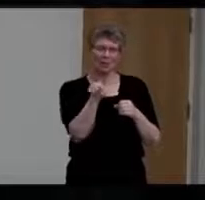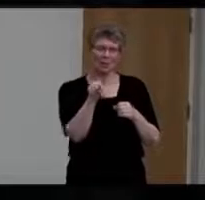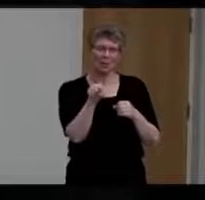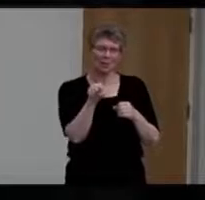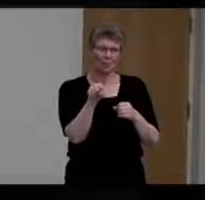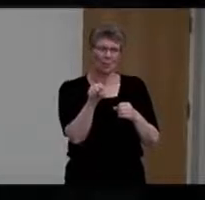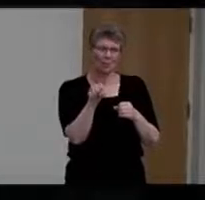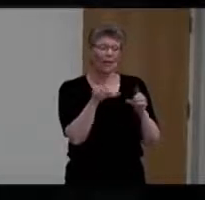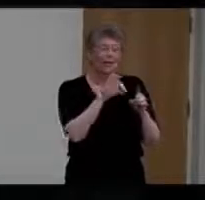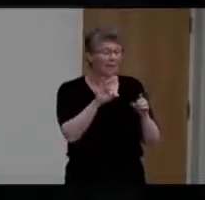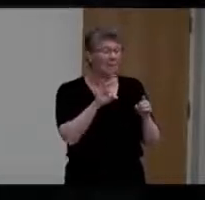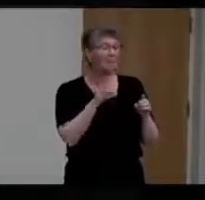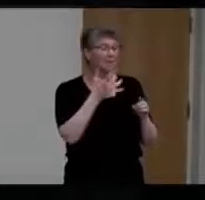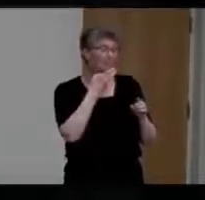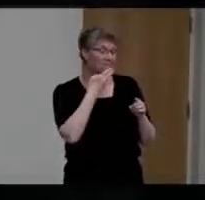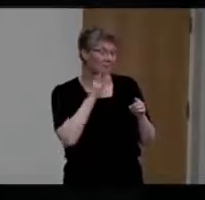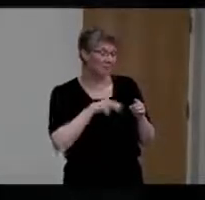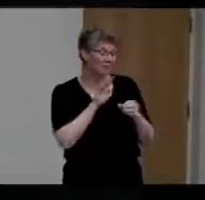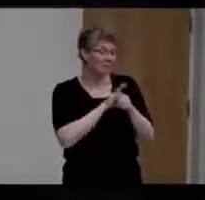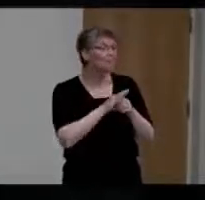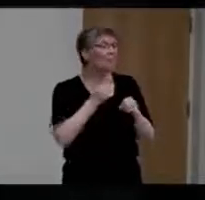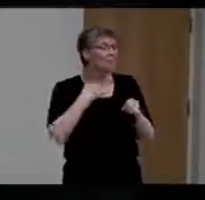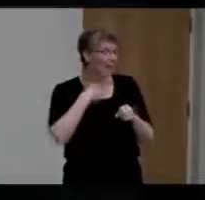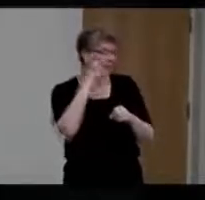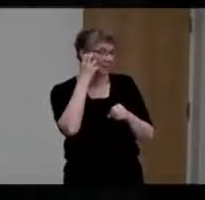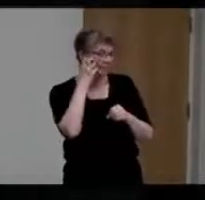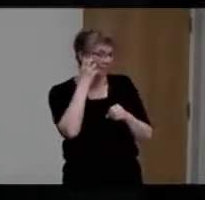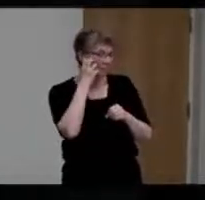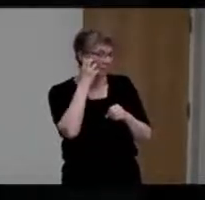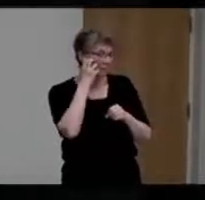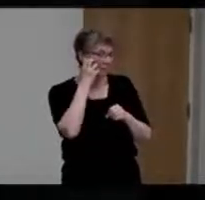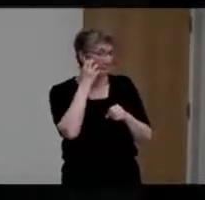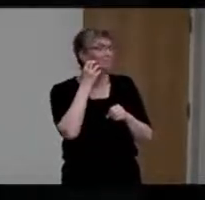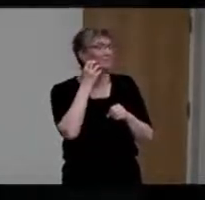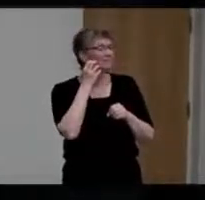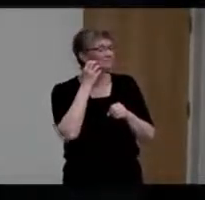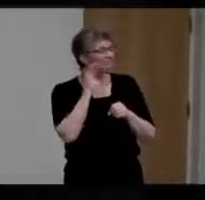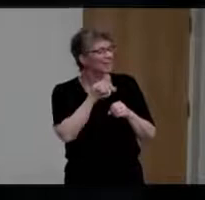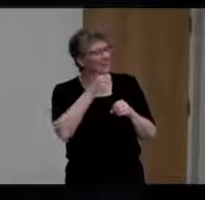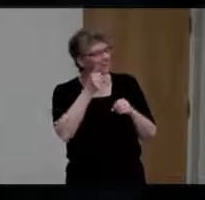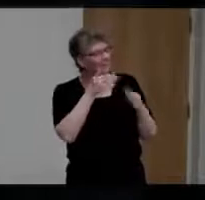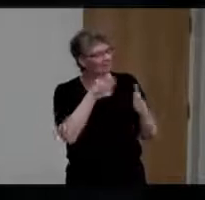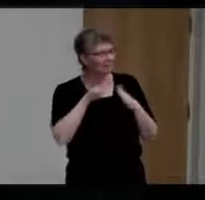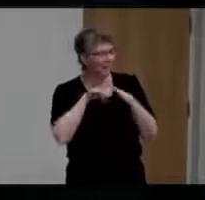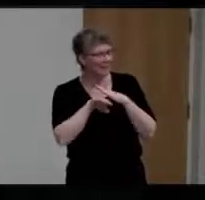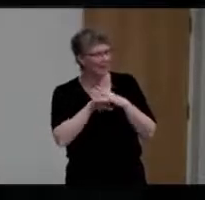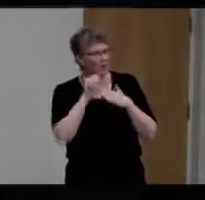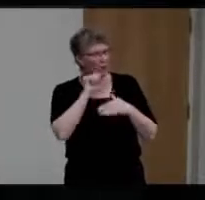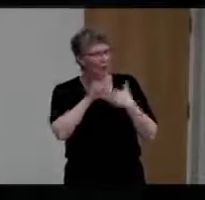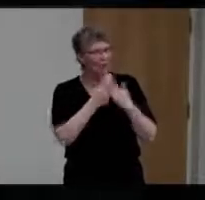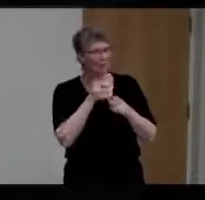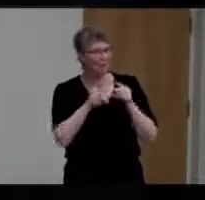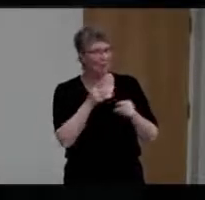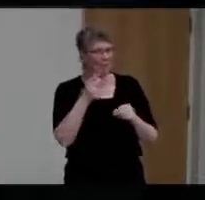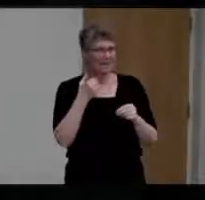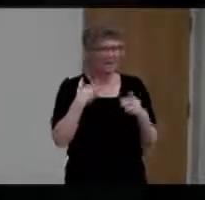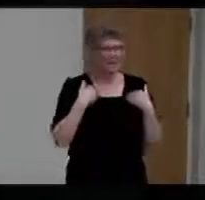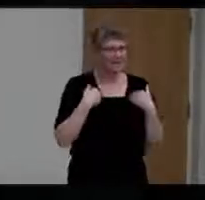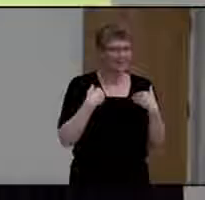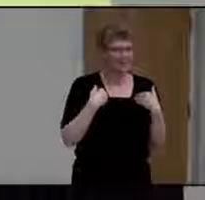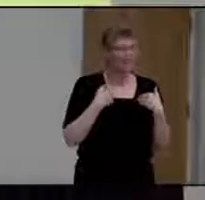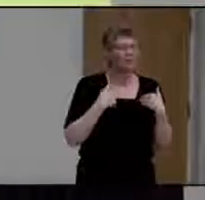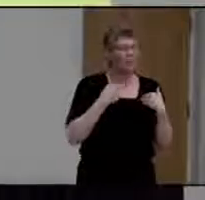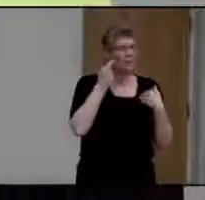So it's just that part of just thinking about sort of the whole of us as well as thinking about one person at a